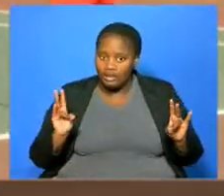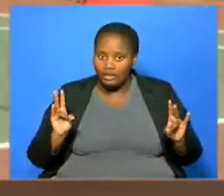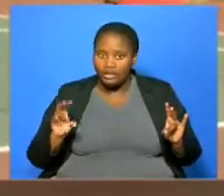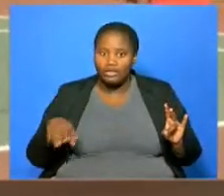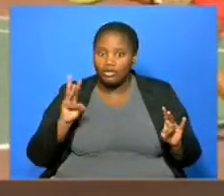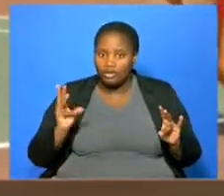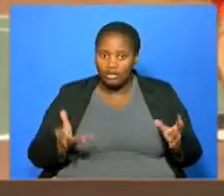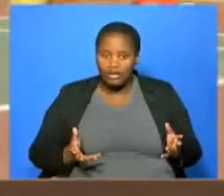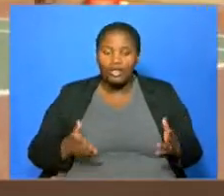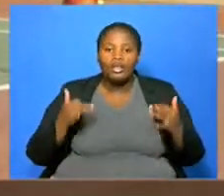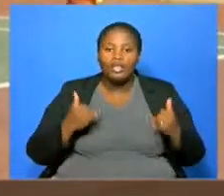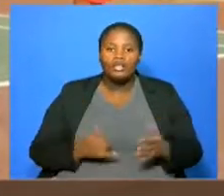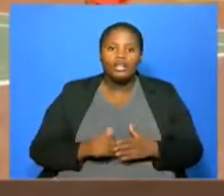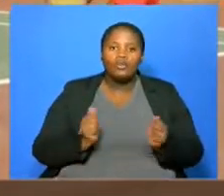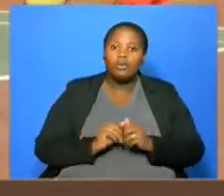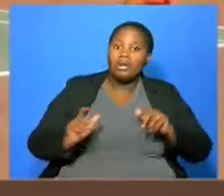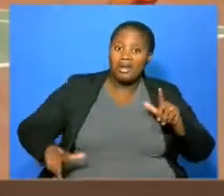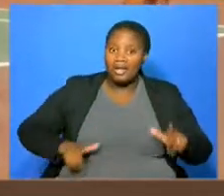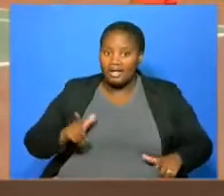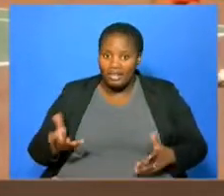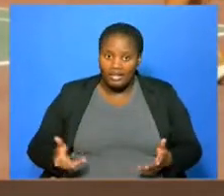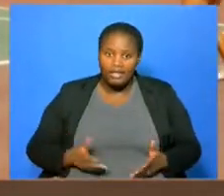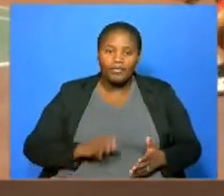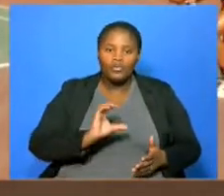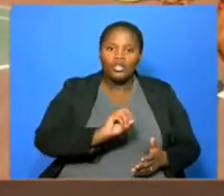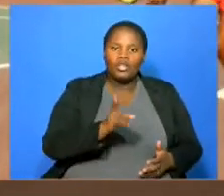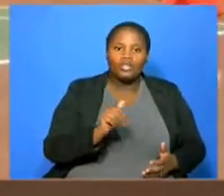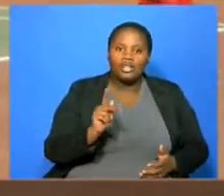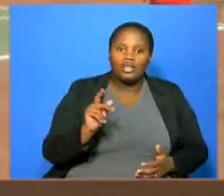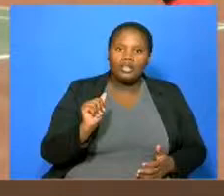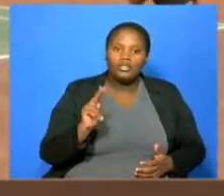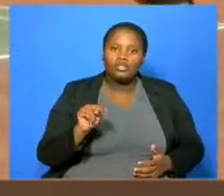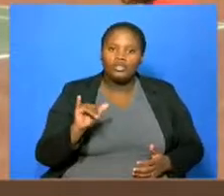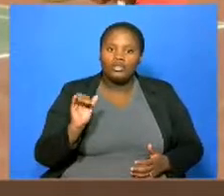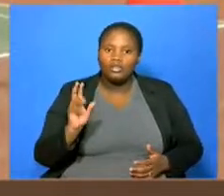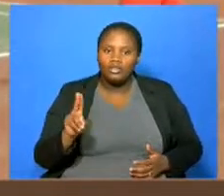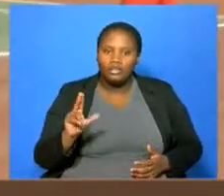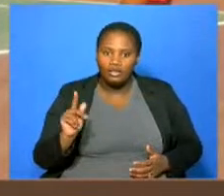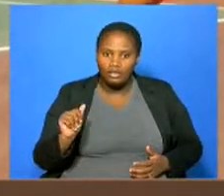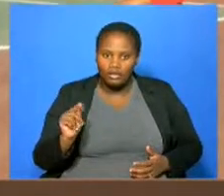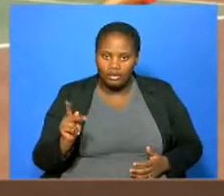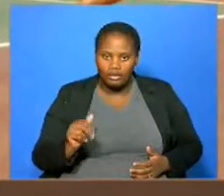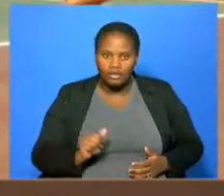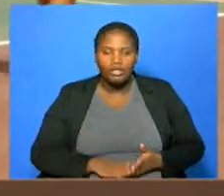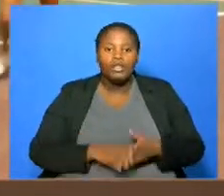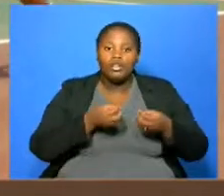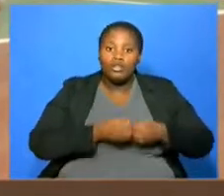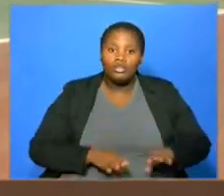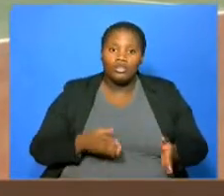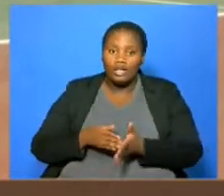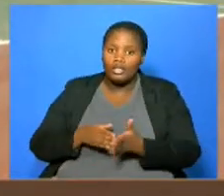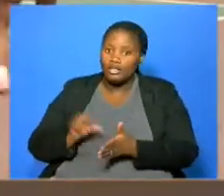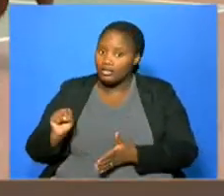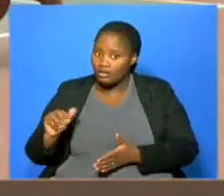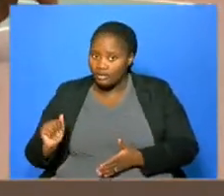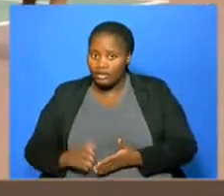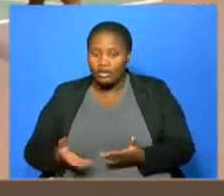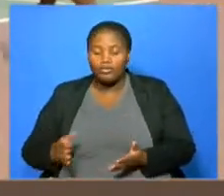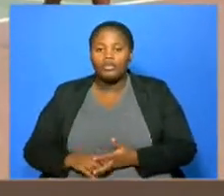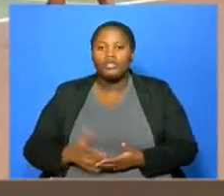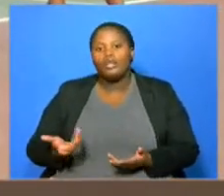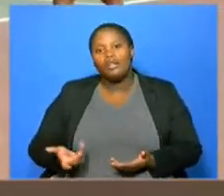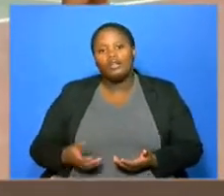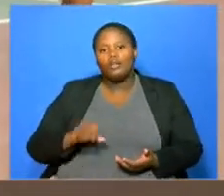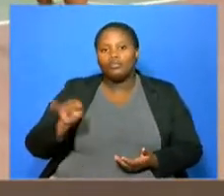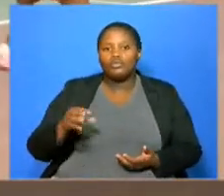quarterfinals, Chelsea Chakanyoka, who went into the game with a shoulder injury, lost to Laf against South African Selina Joseph, who won both